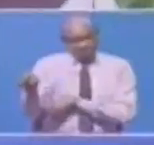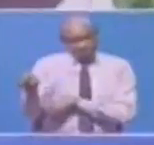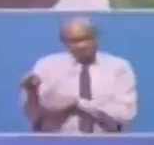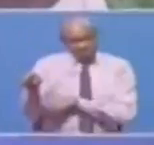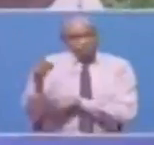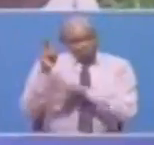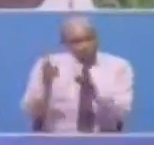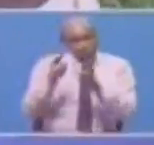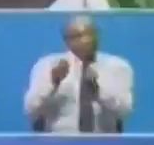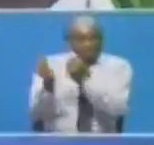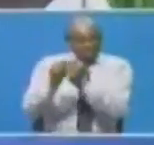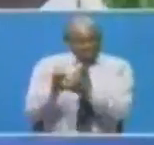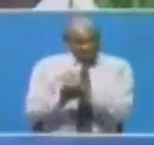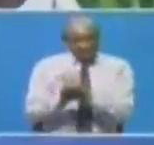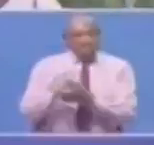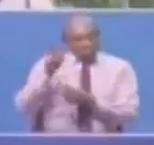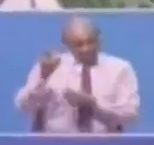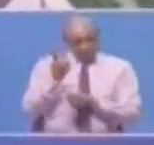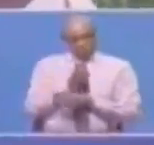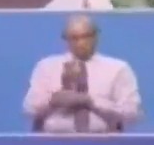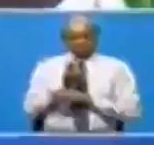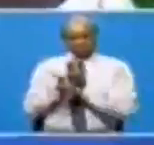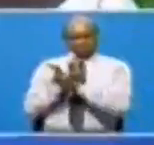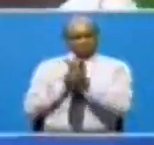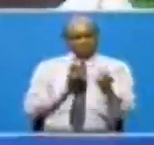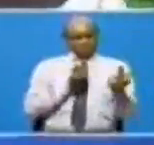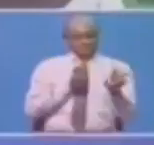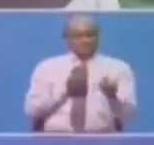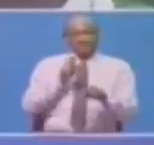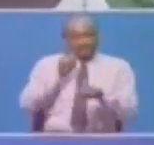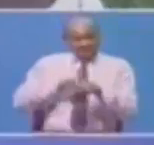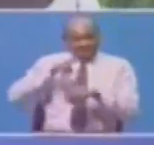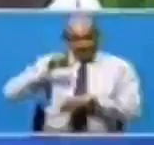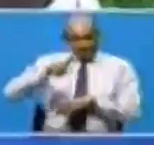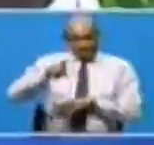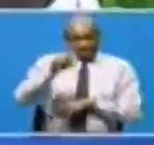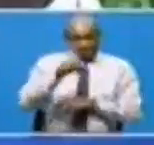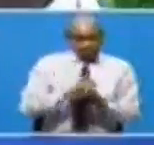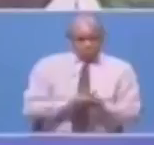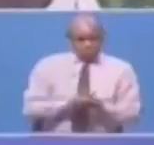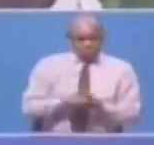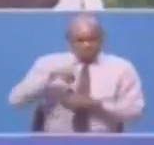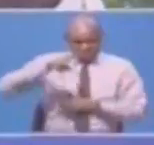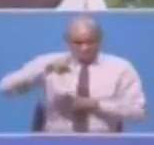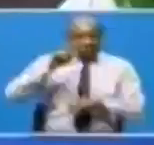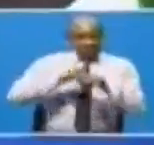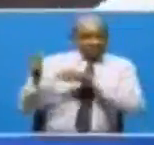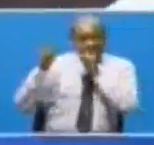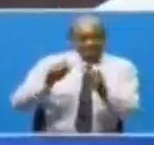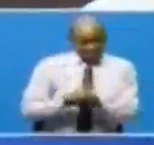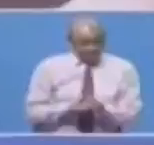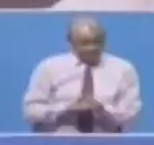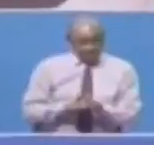non-genetically modified, we observe that the fall armyworm pest